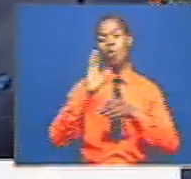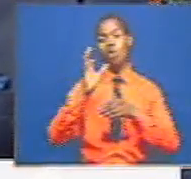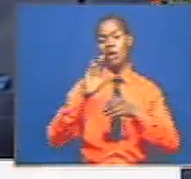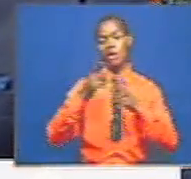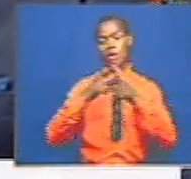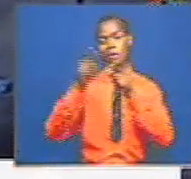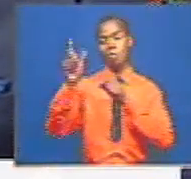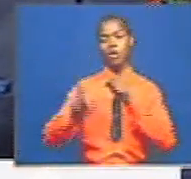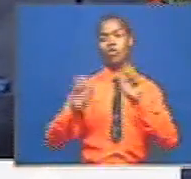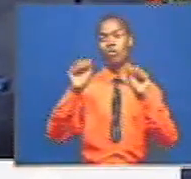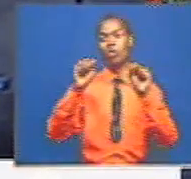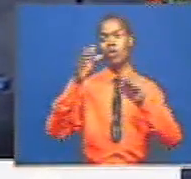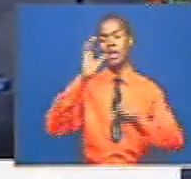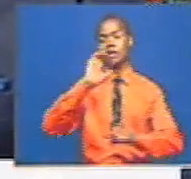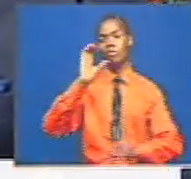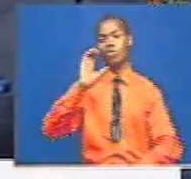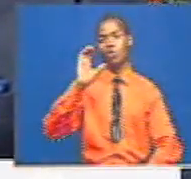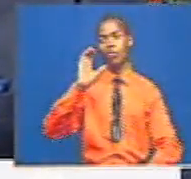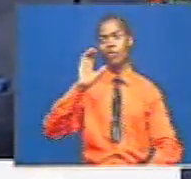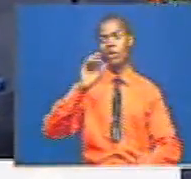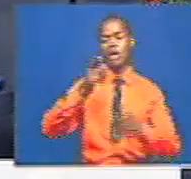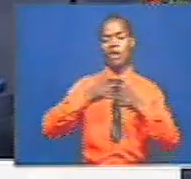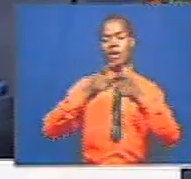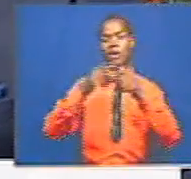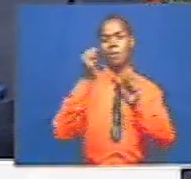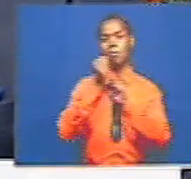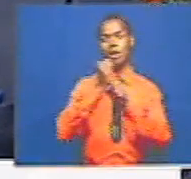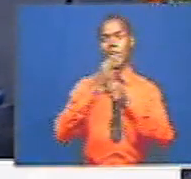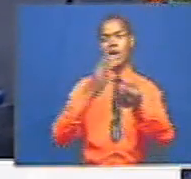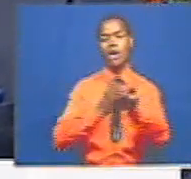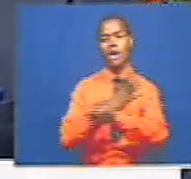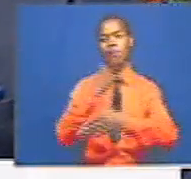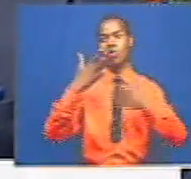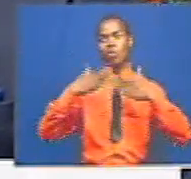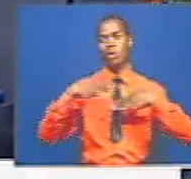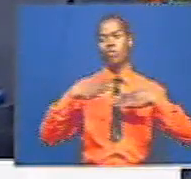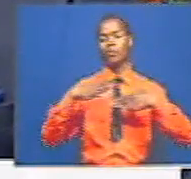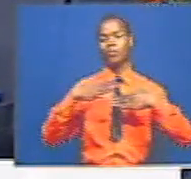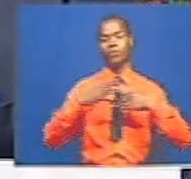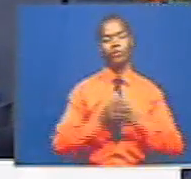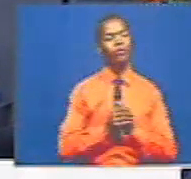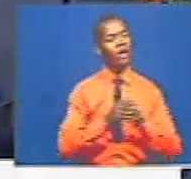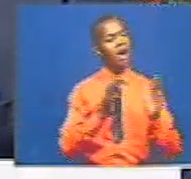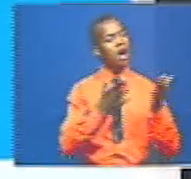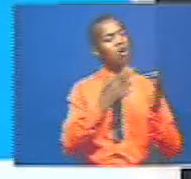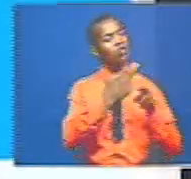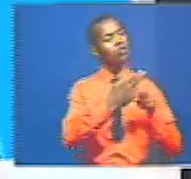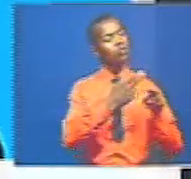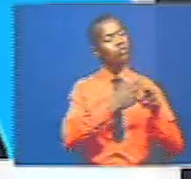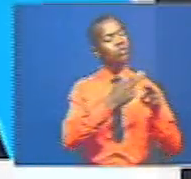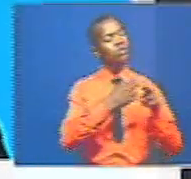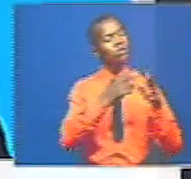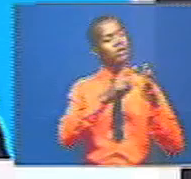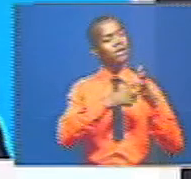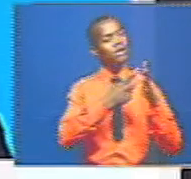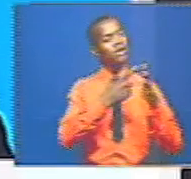that water and they'll drink. We are creating and causing cancer to those people. So how soon should we expect to begin seeing this arrest? Actually,